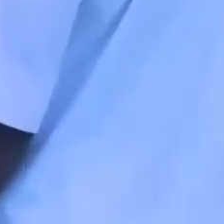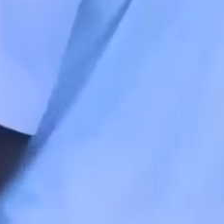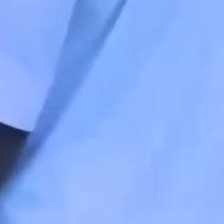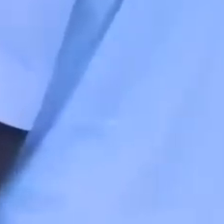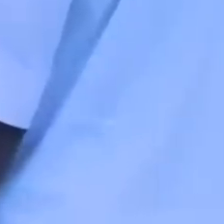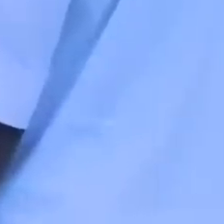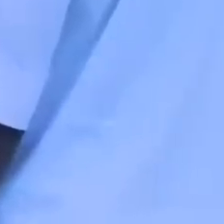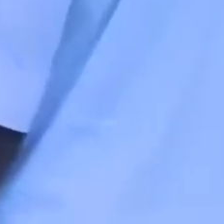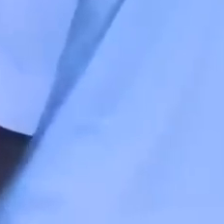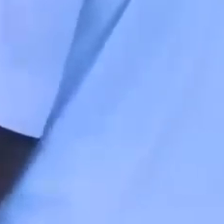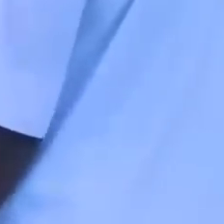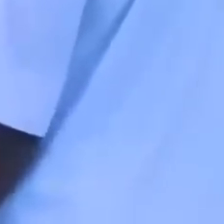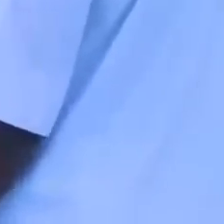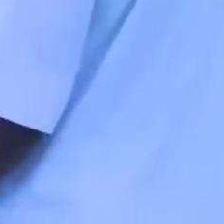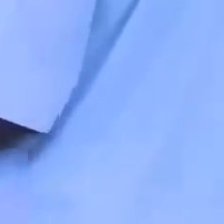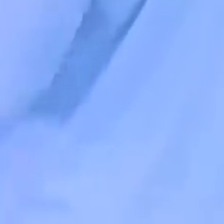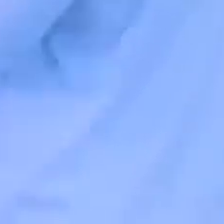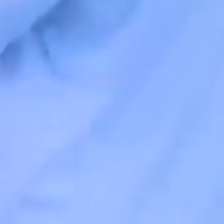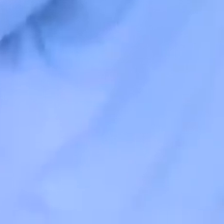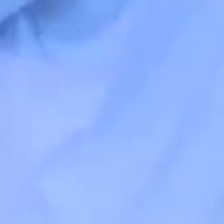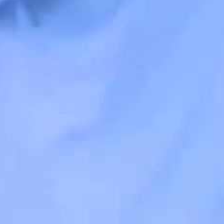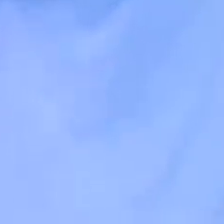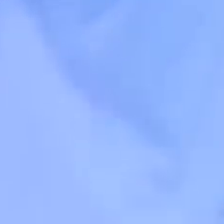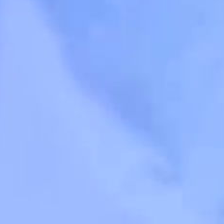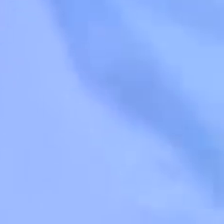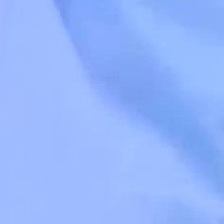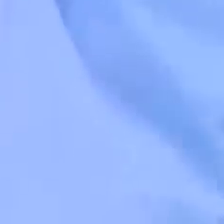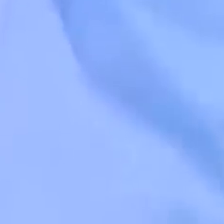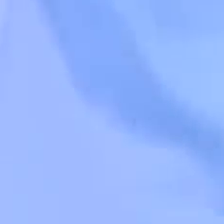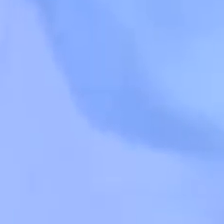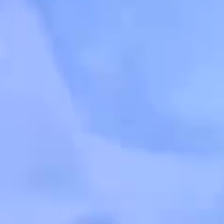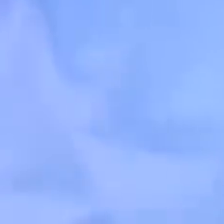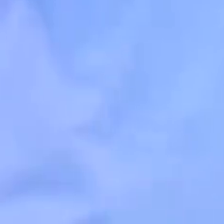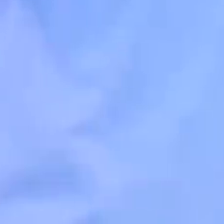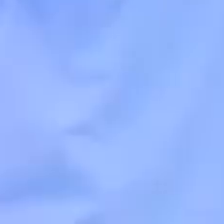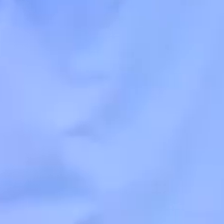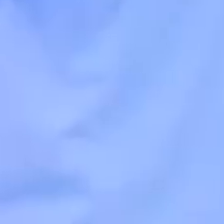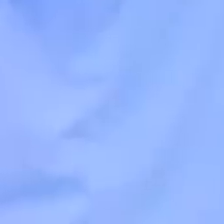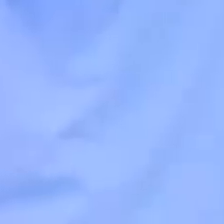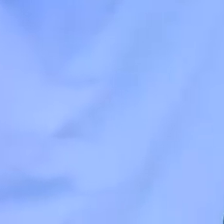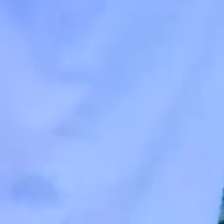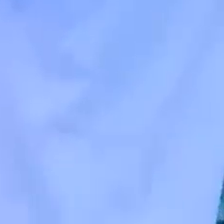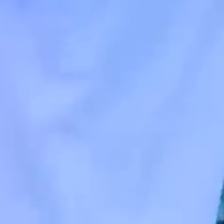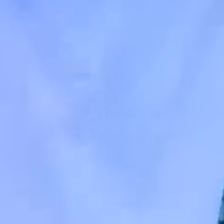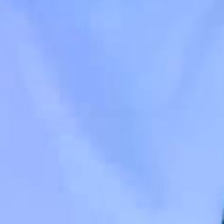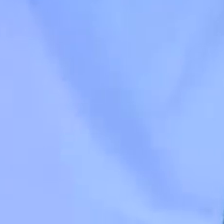so near out and be a brava. Oh, well, the gallery said, two of